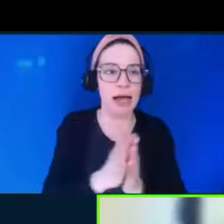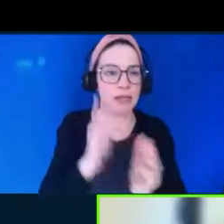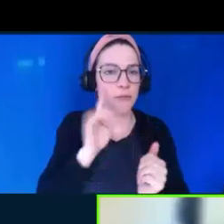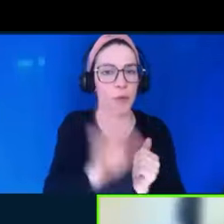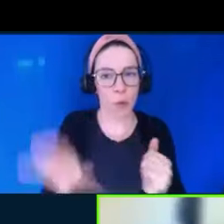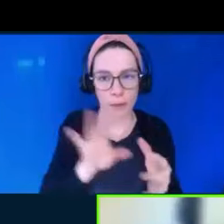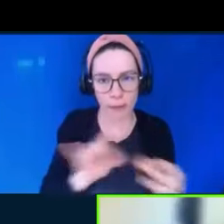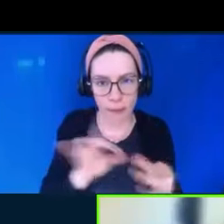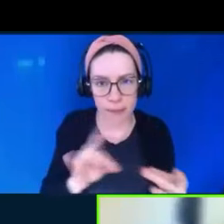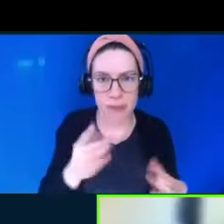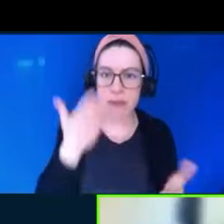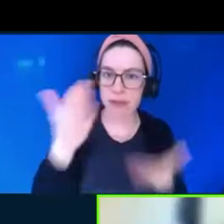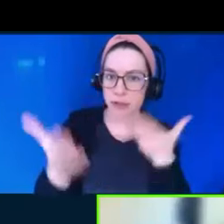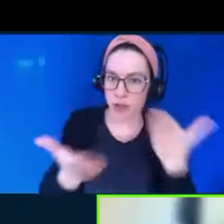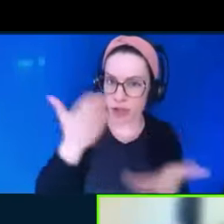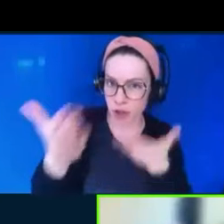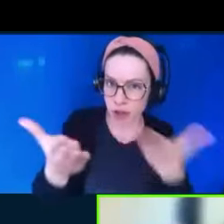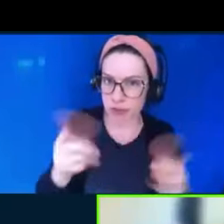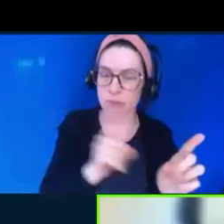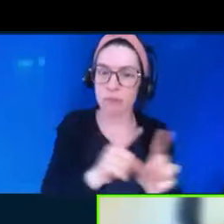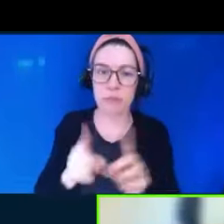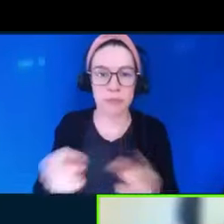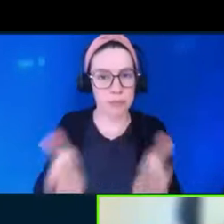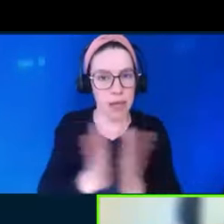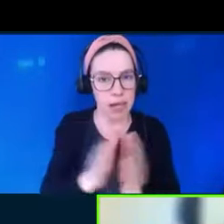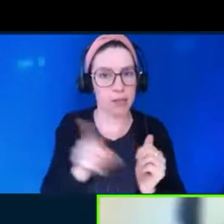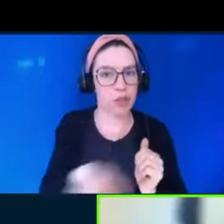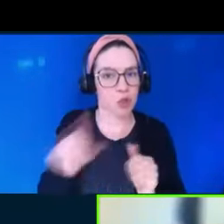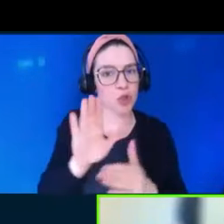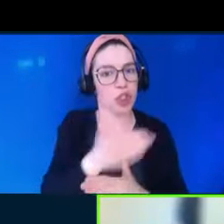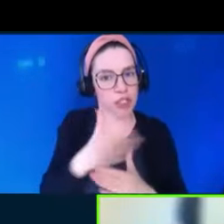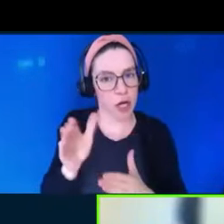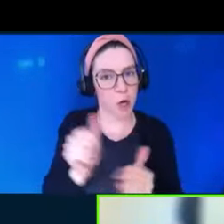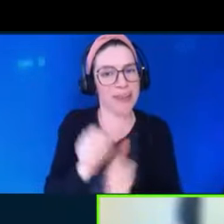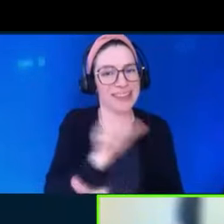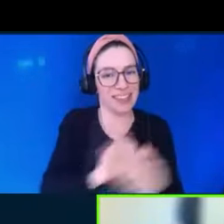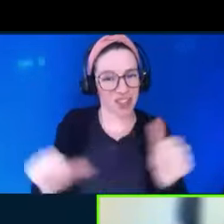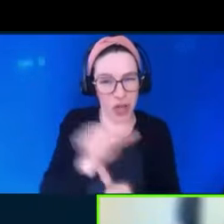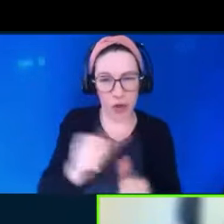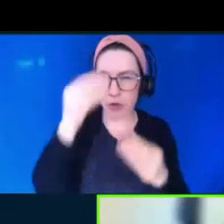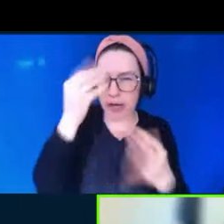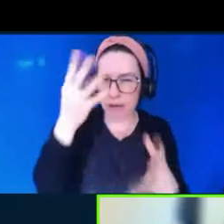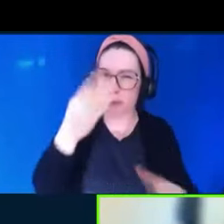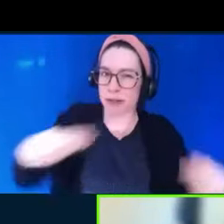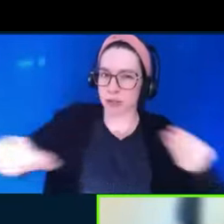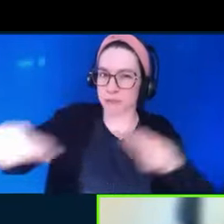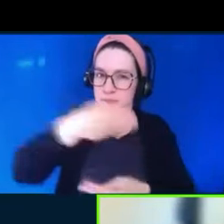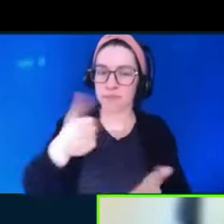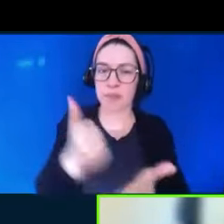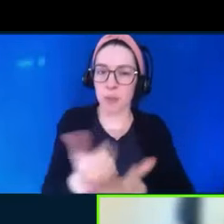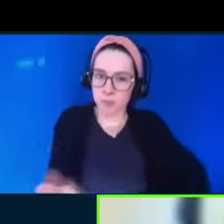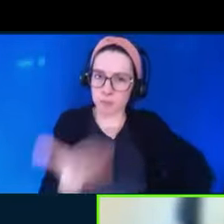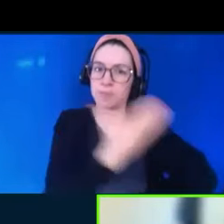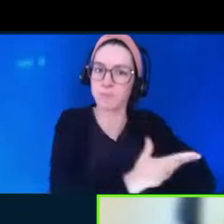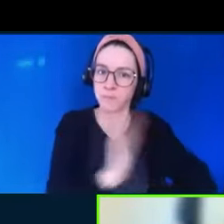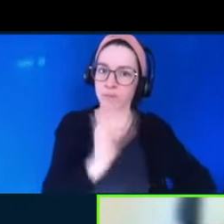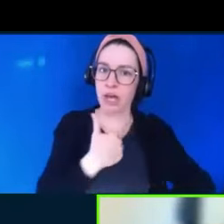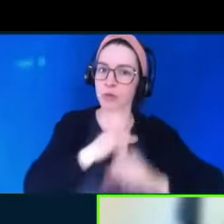your suggestions, and also asking you to share information with one another, which does so much to help us improve our security as